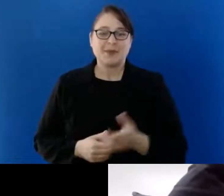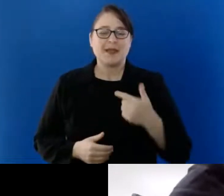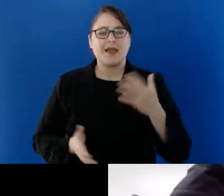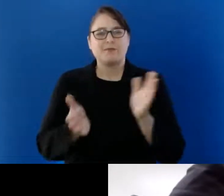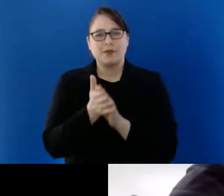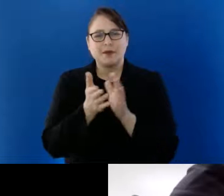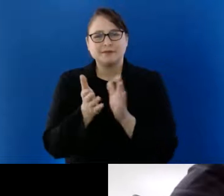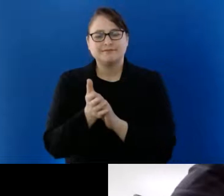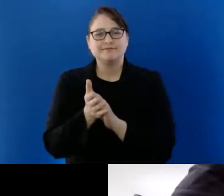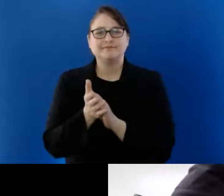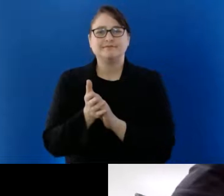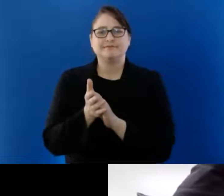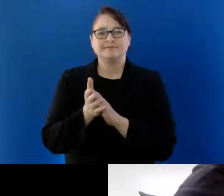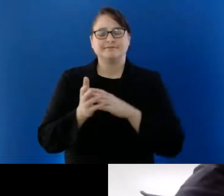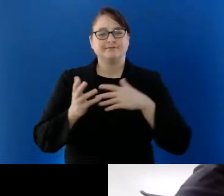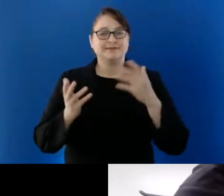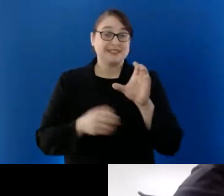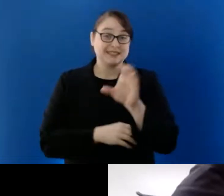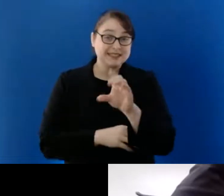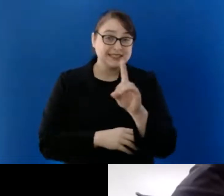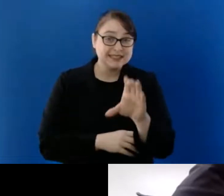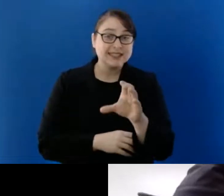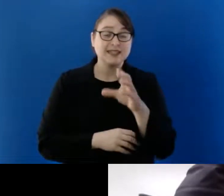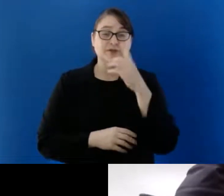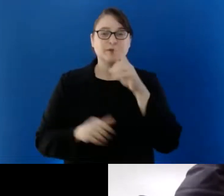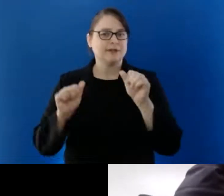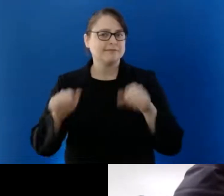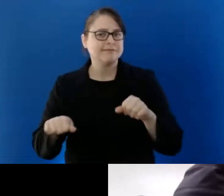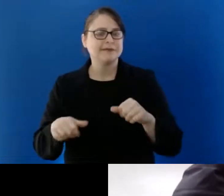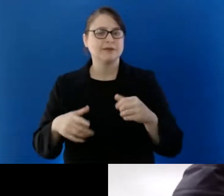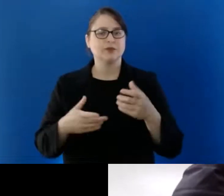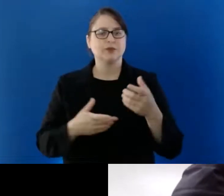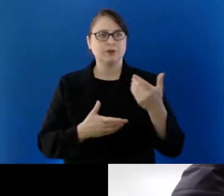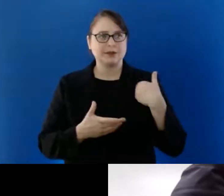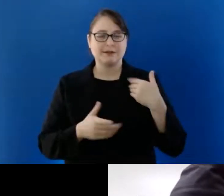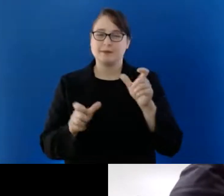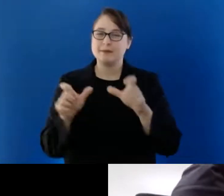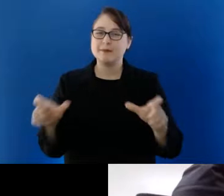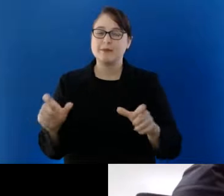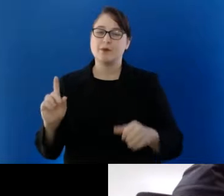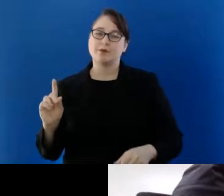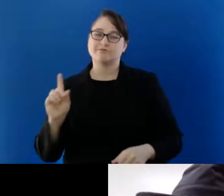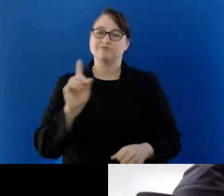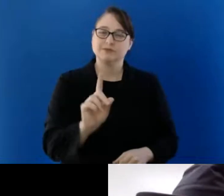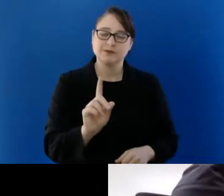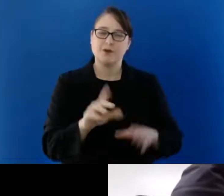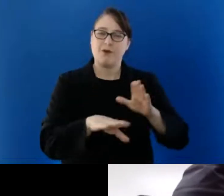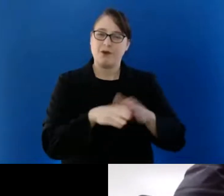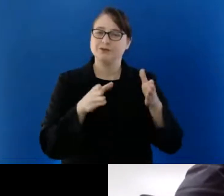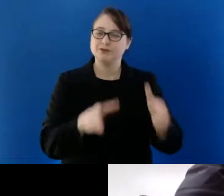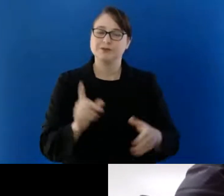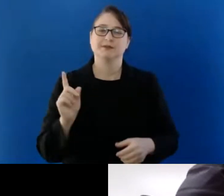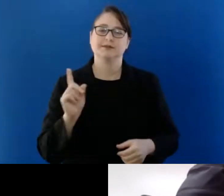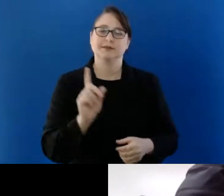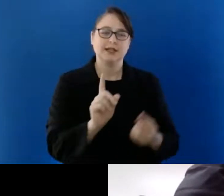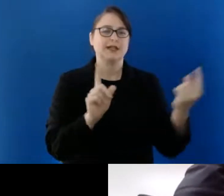applaud, the CDC for being able to put people out on the street and to have those